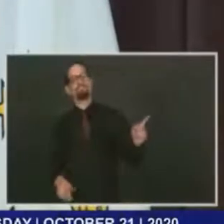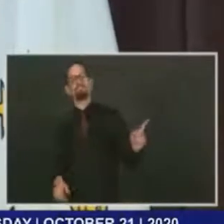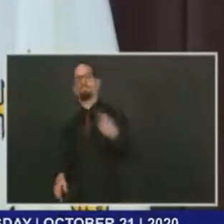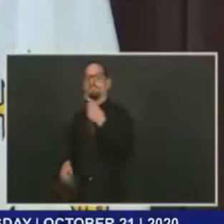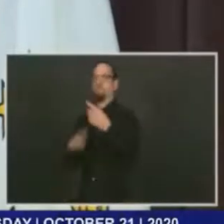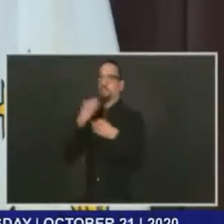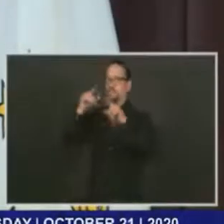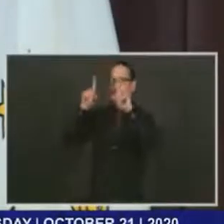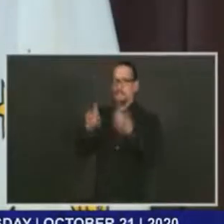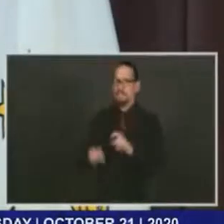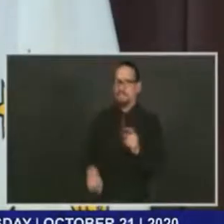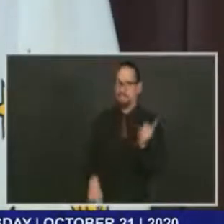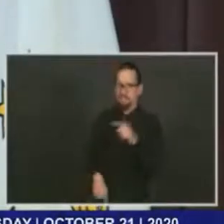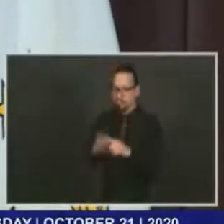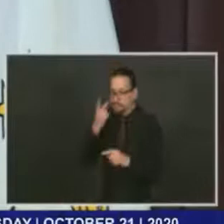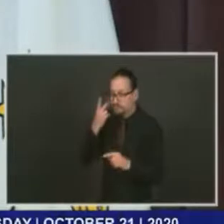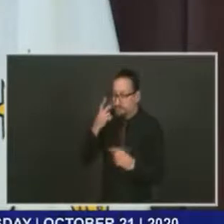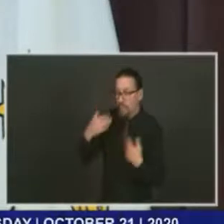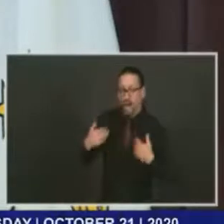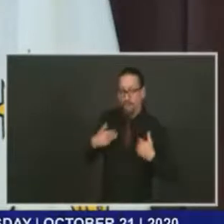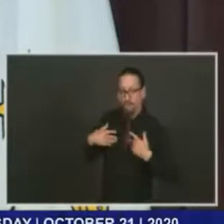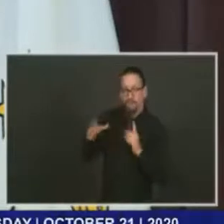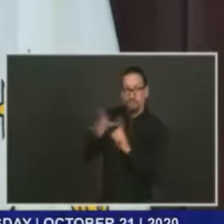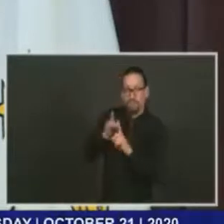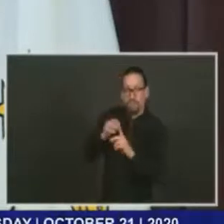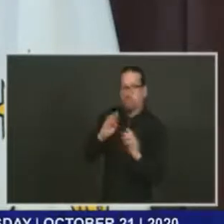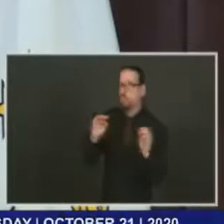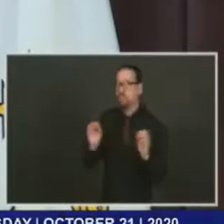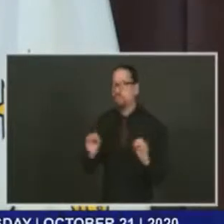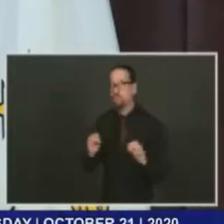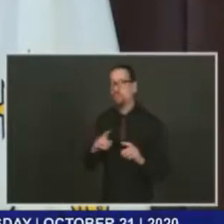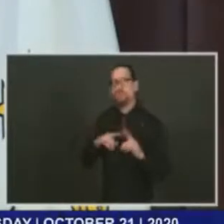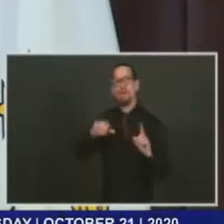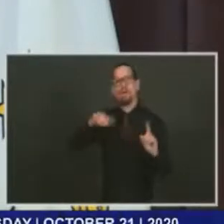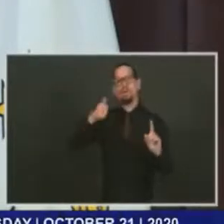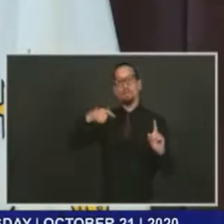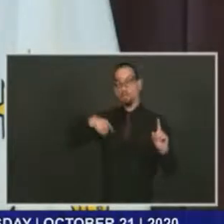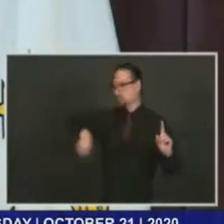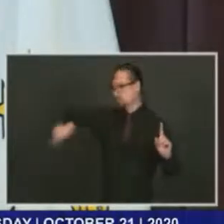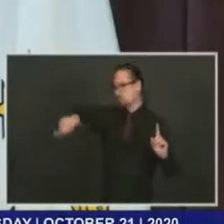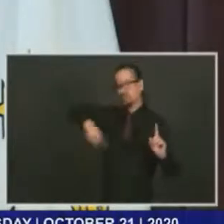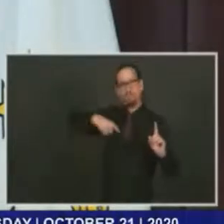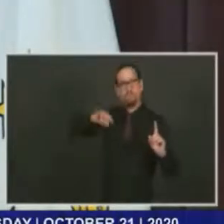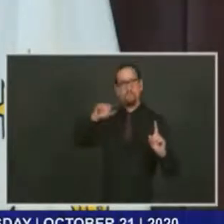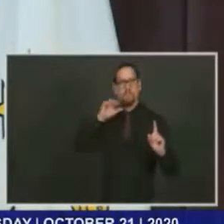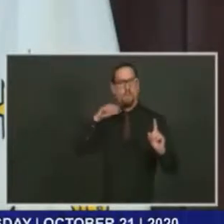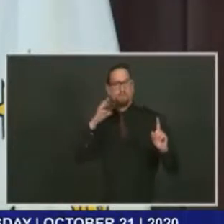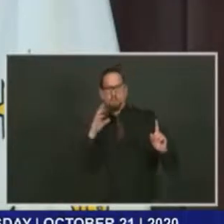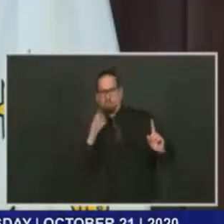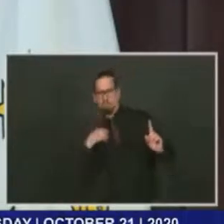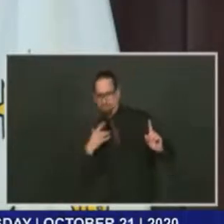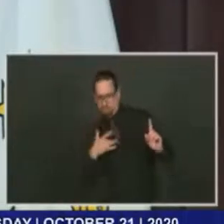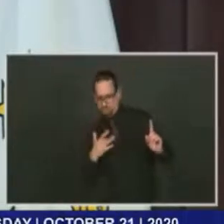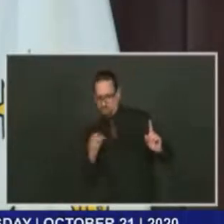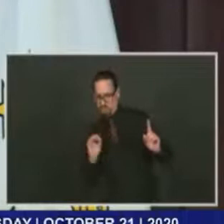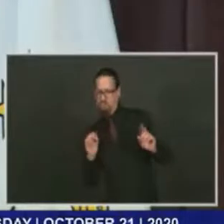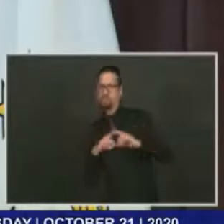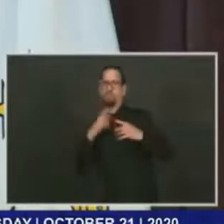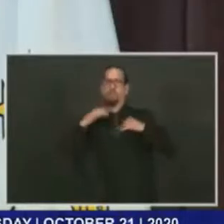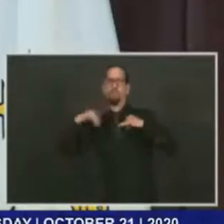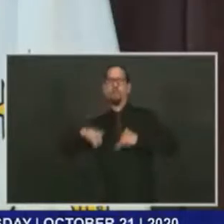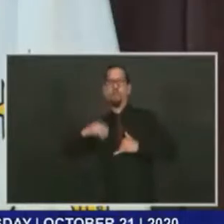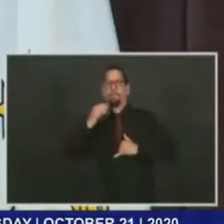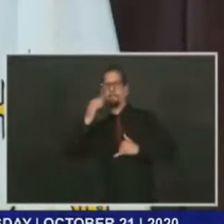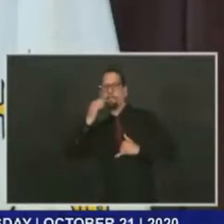that household stay home from work or school until all of the sick person's tests are received, their rapid